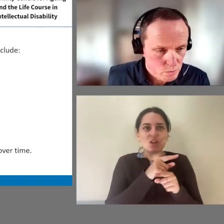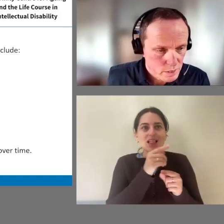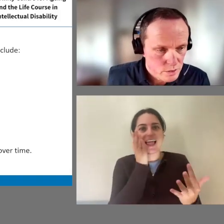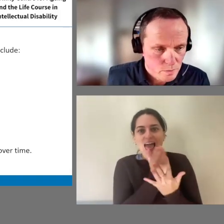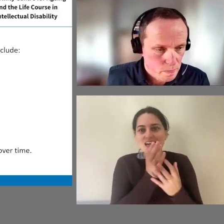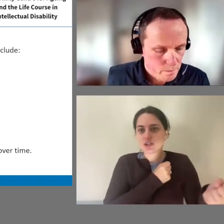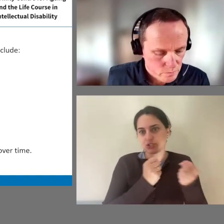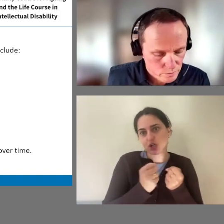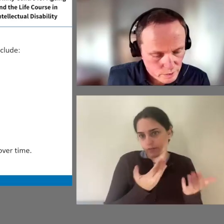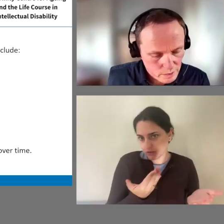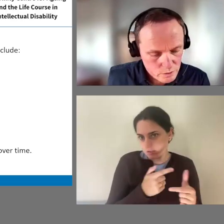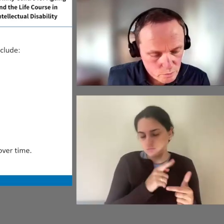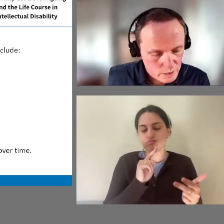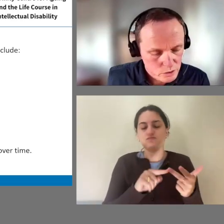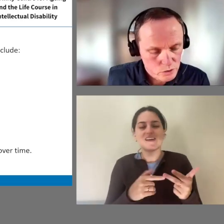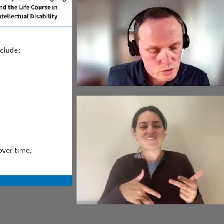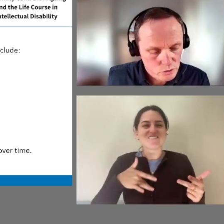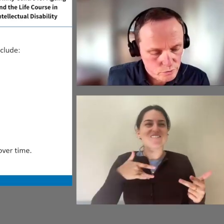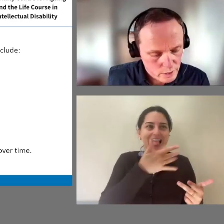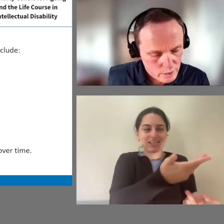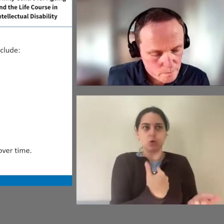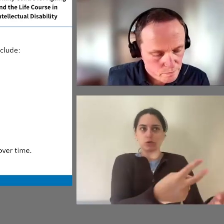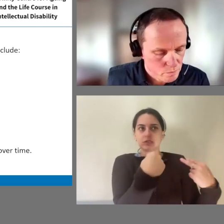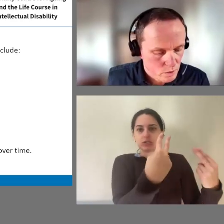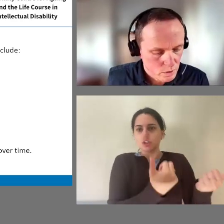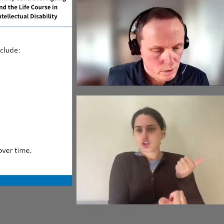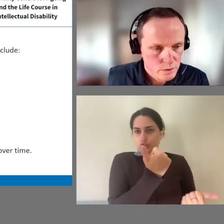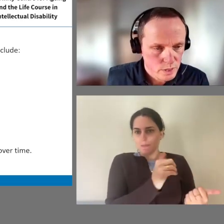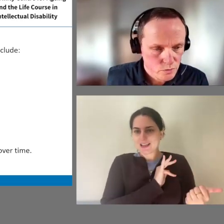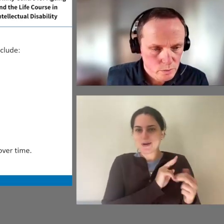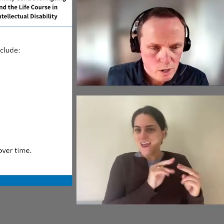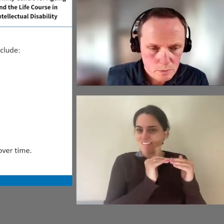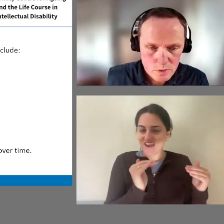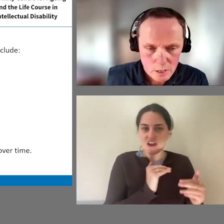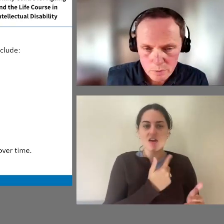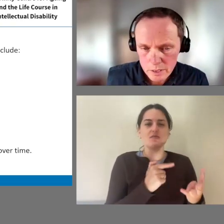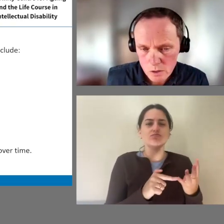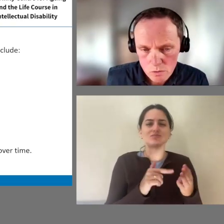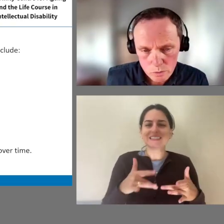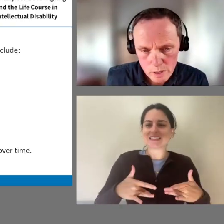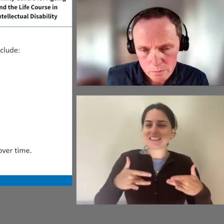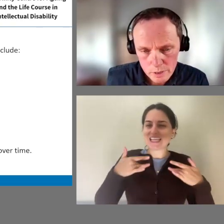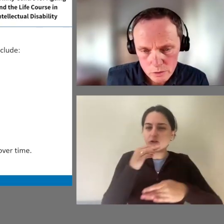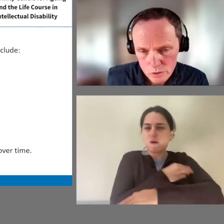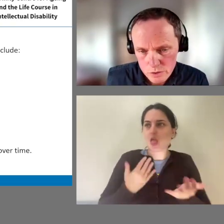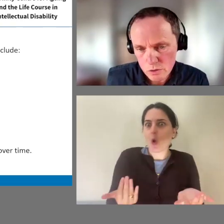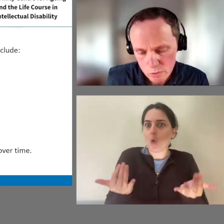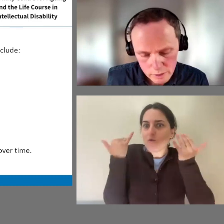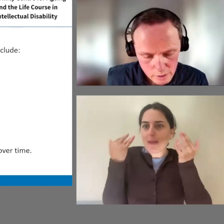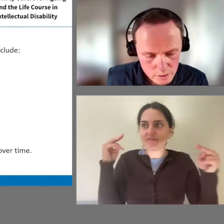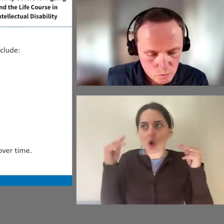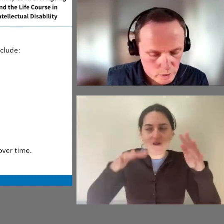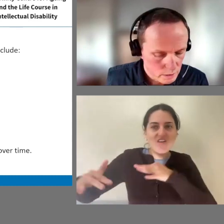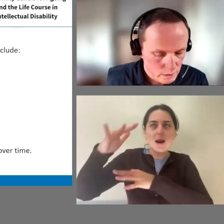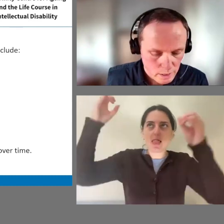in the first place, feelings of being judged unfairly, sensory problems like being overwhelmed by noise or